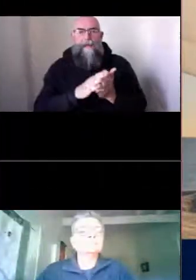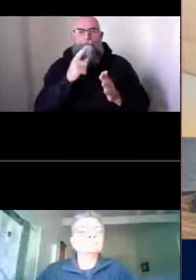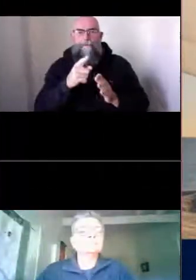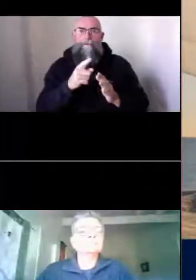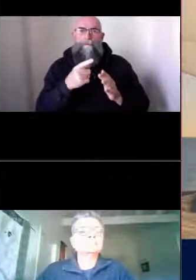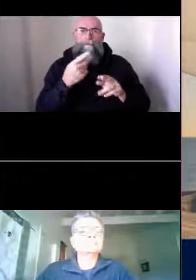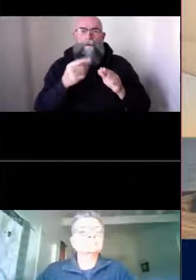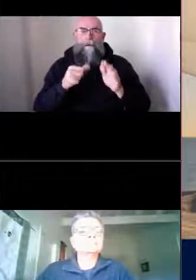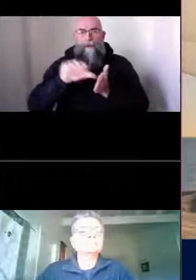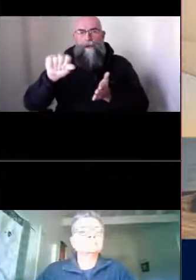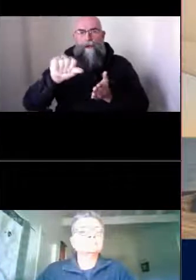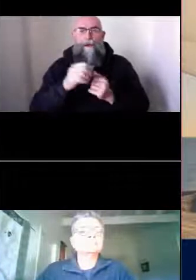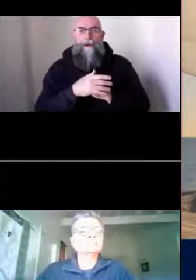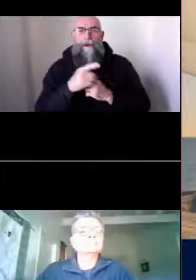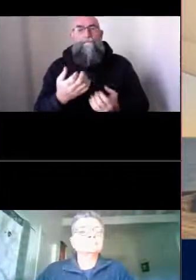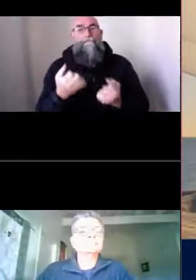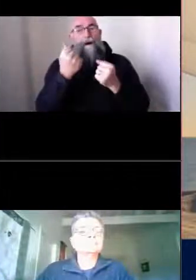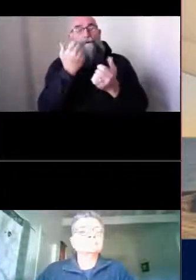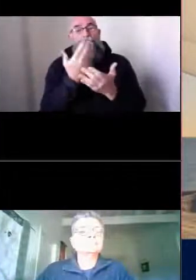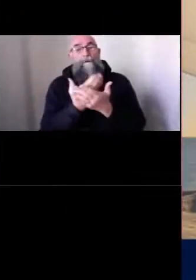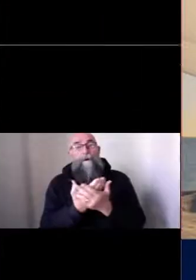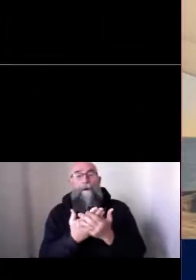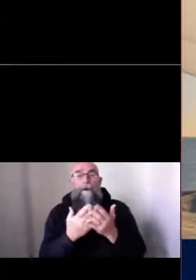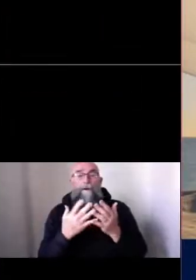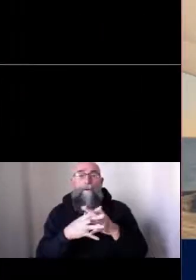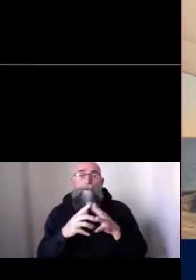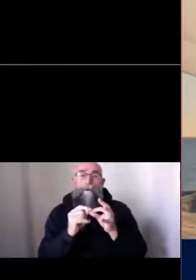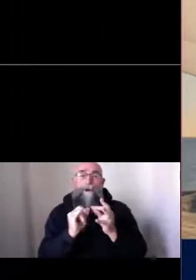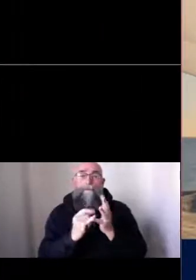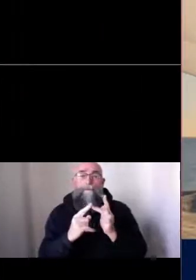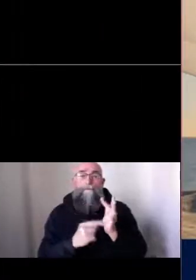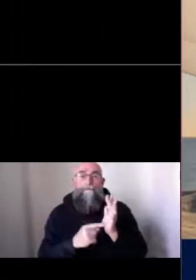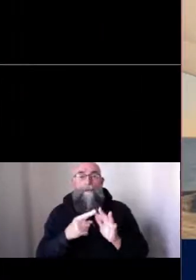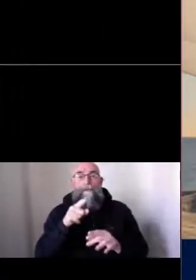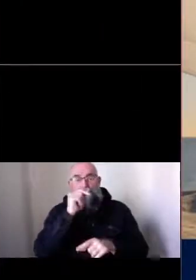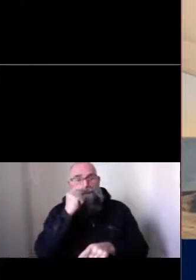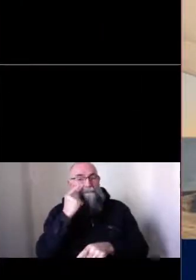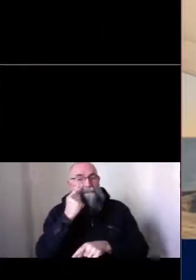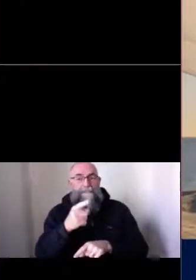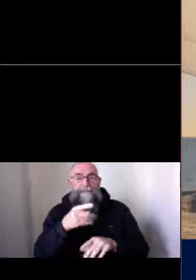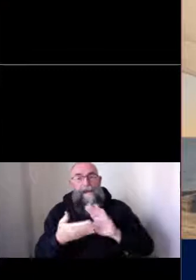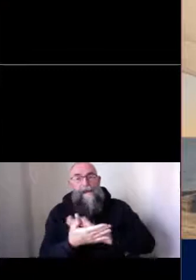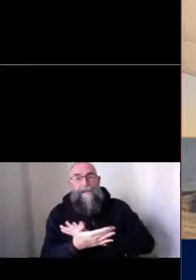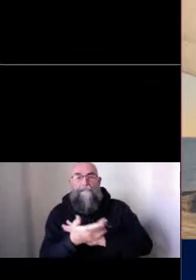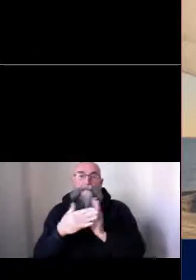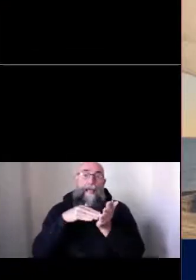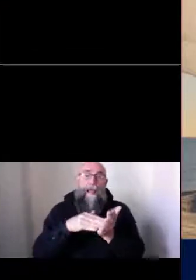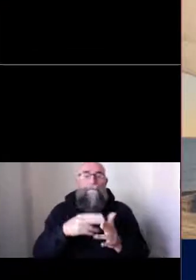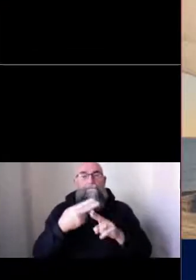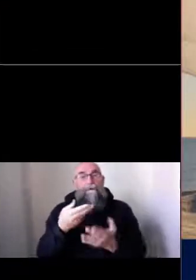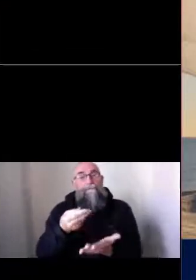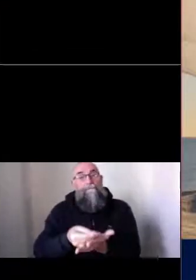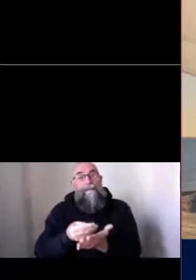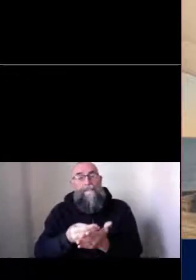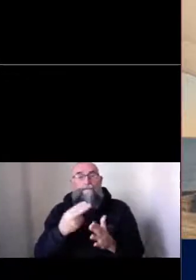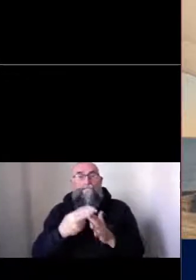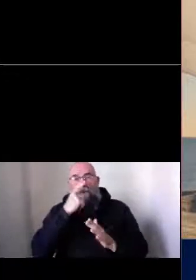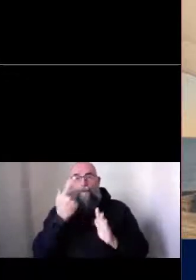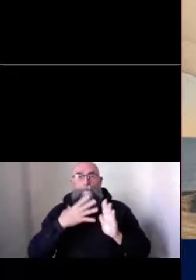which is on the Funding and Support tab, which is just under the Help for Funding for Applicants. So if you want to go